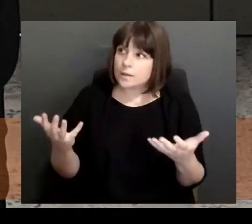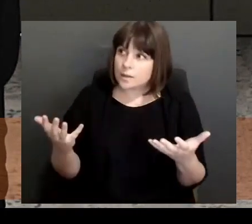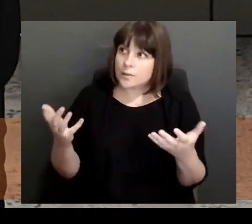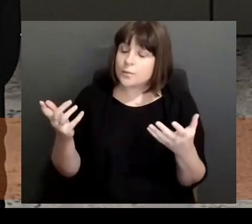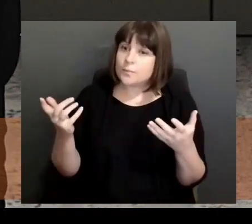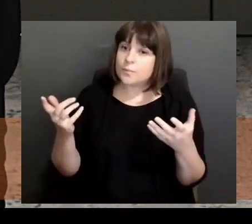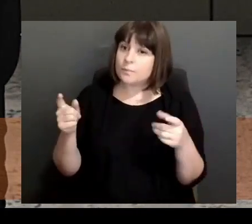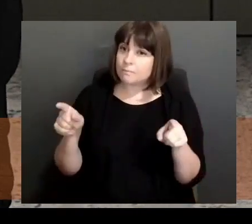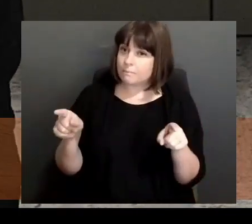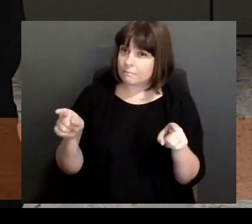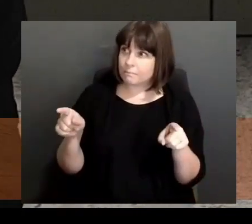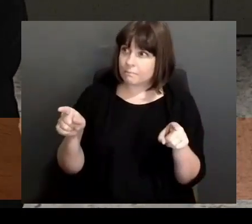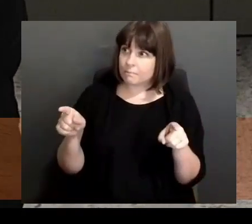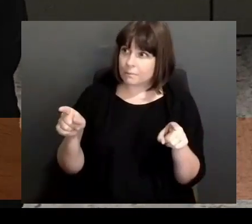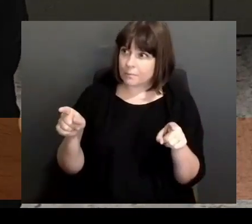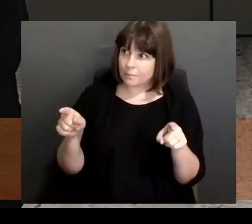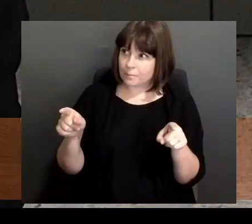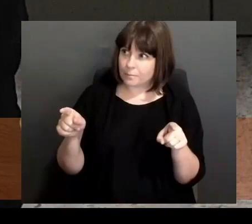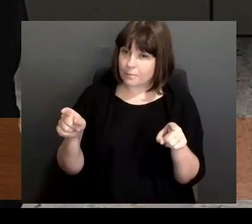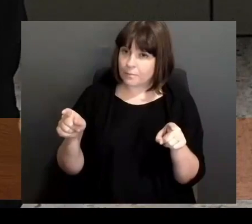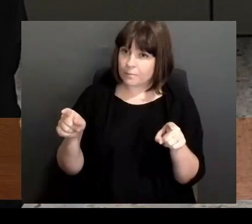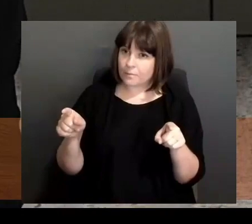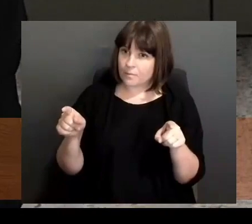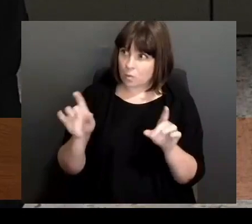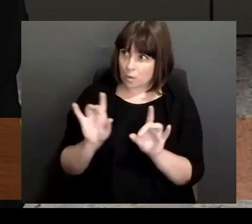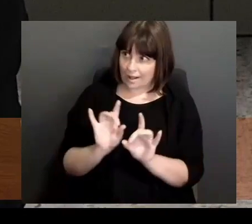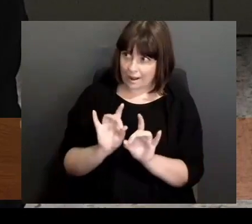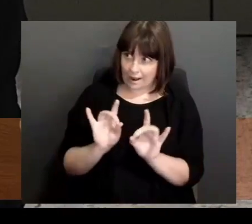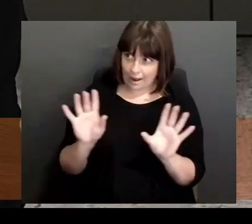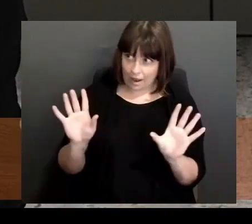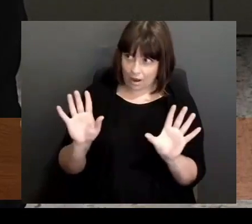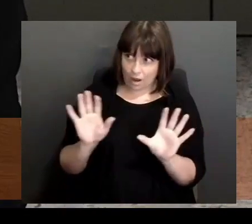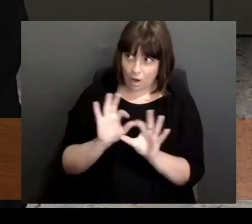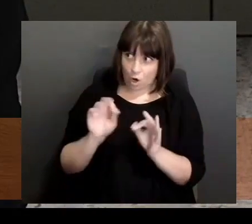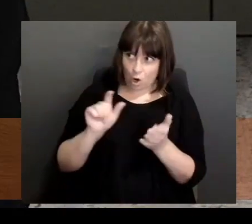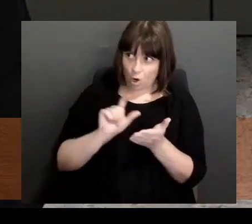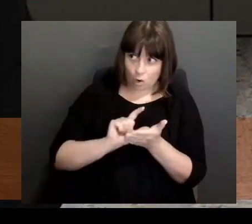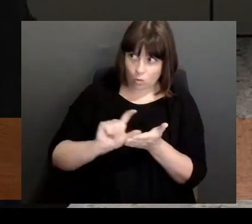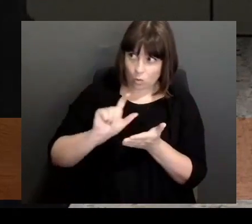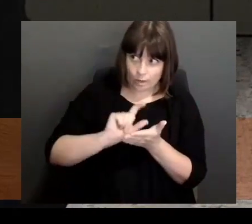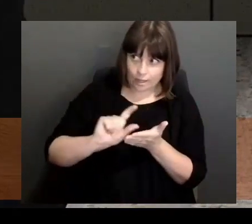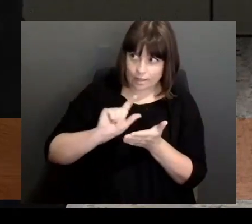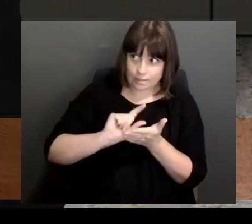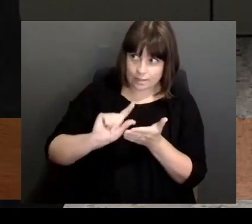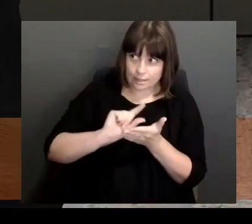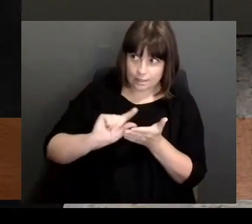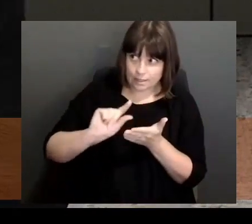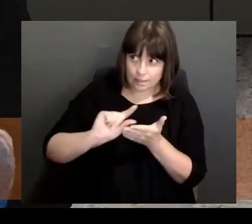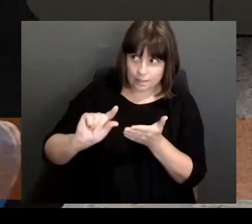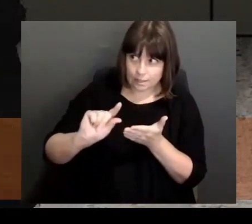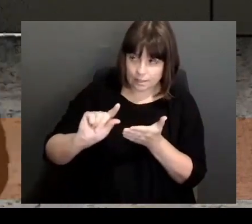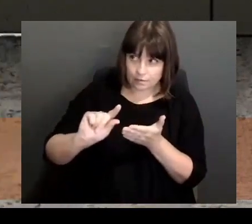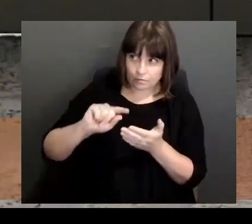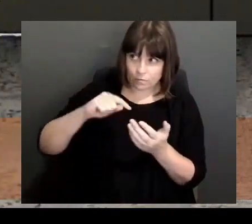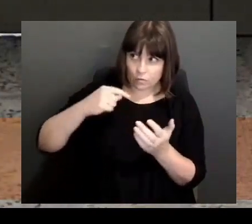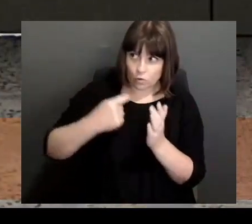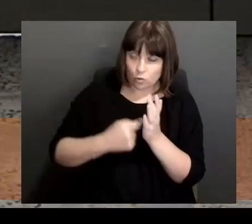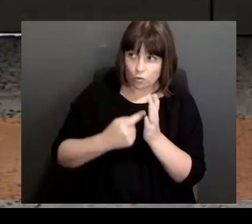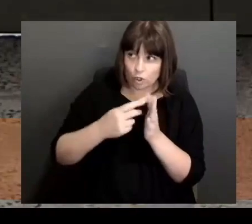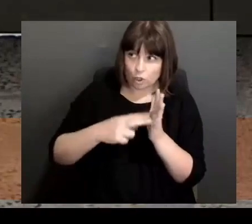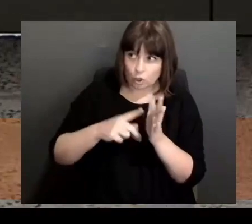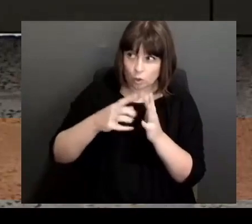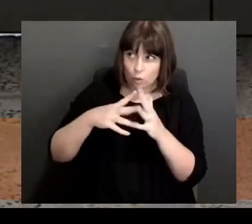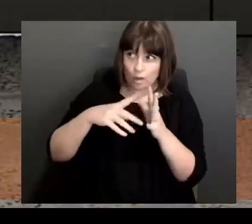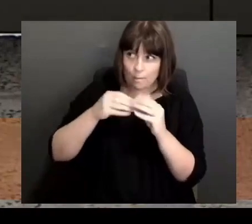just pausing there is no royalty paid for renewable energy, whether that